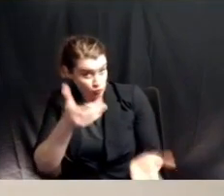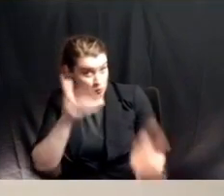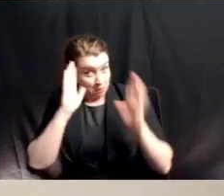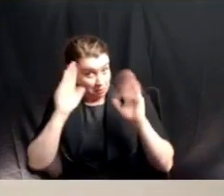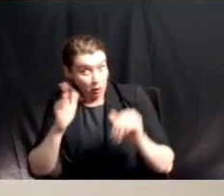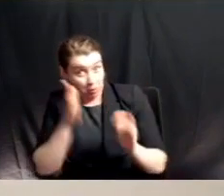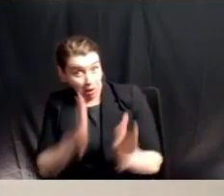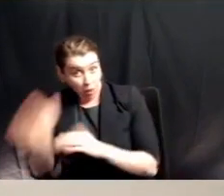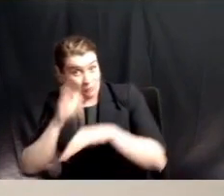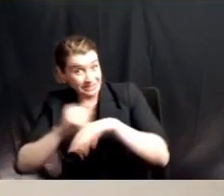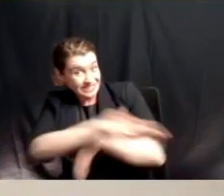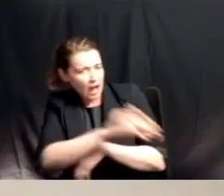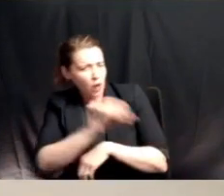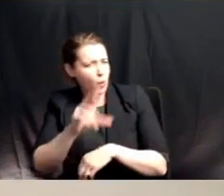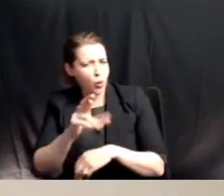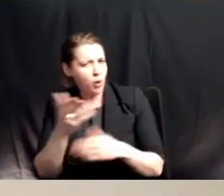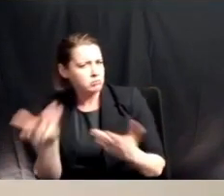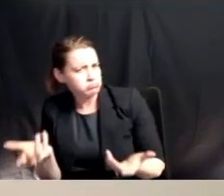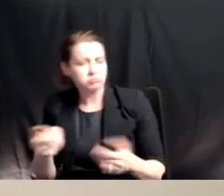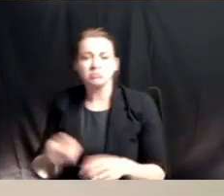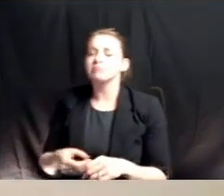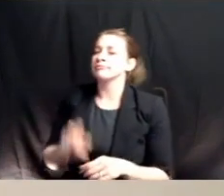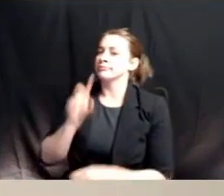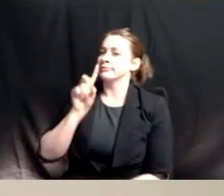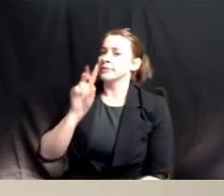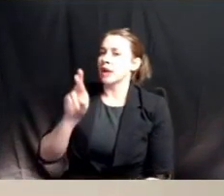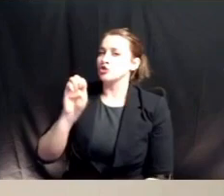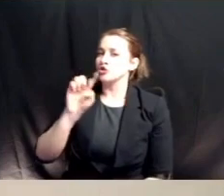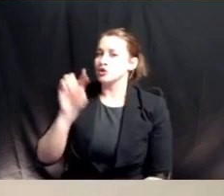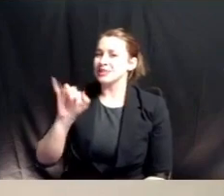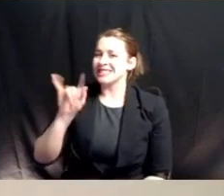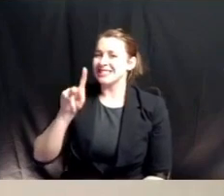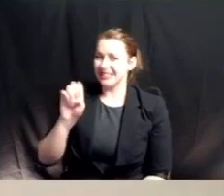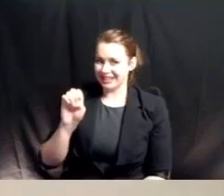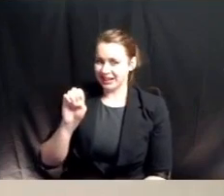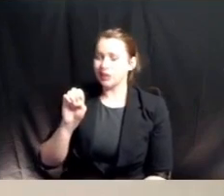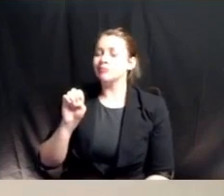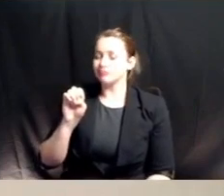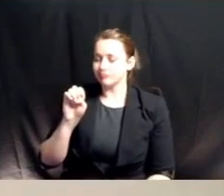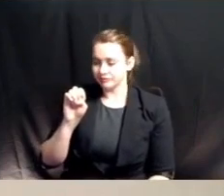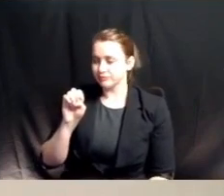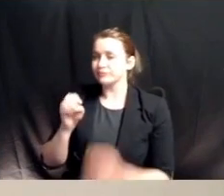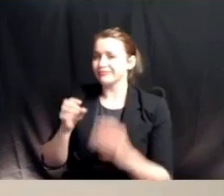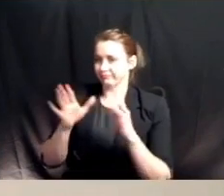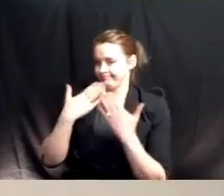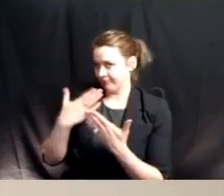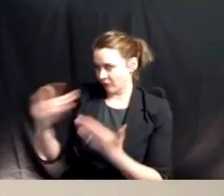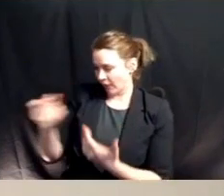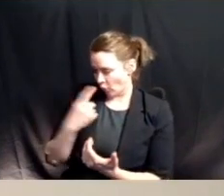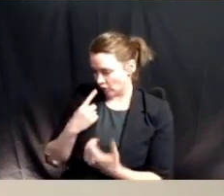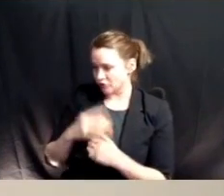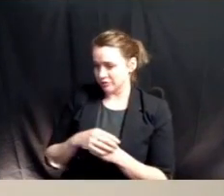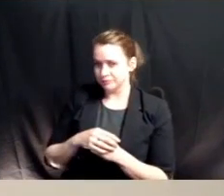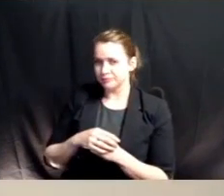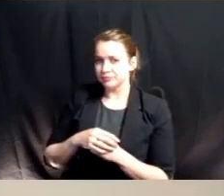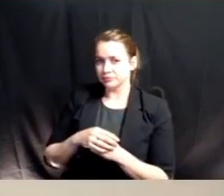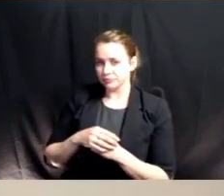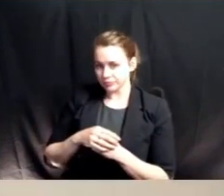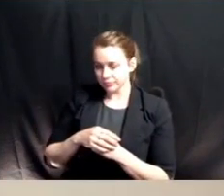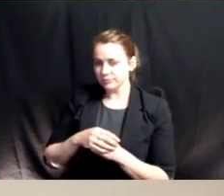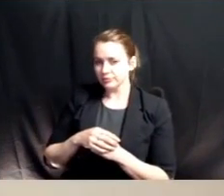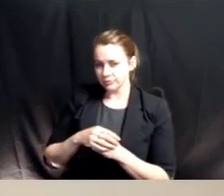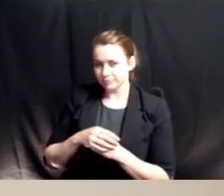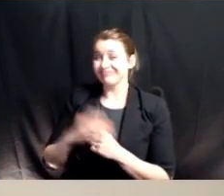again, there were a limited number of cases that were given to us for allocation